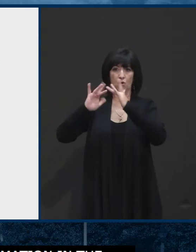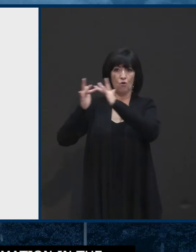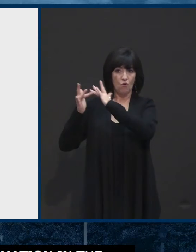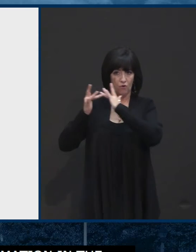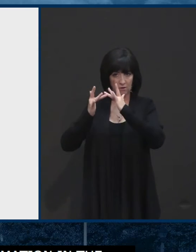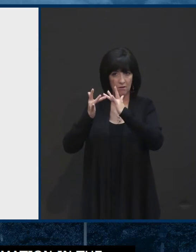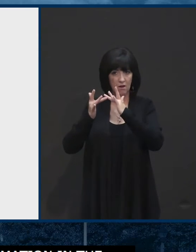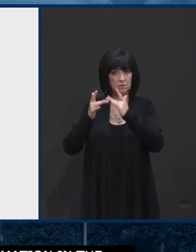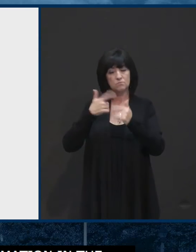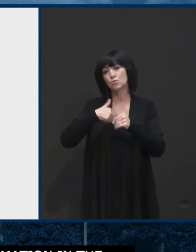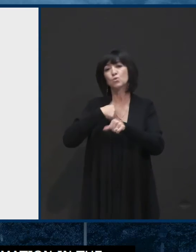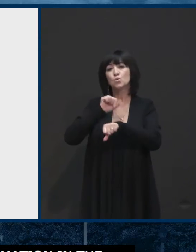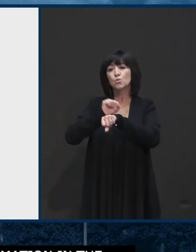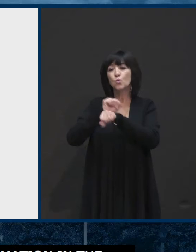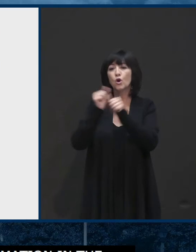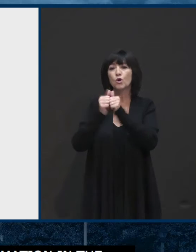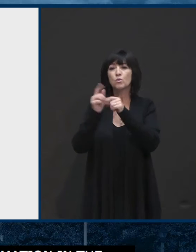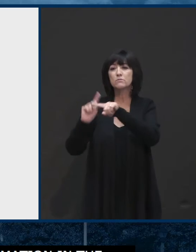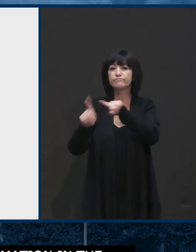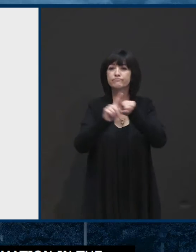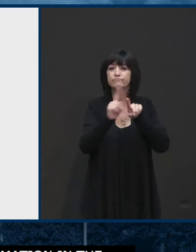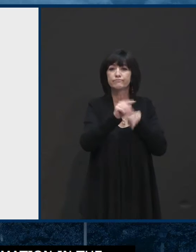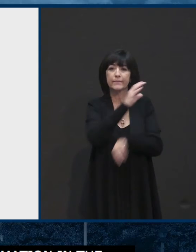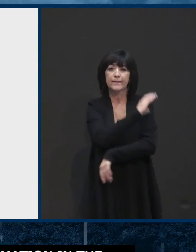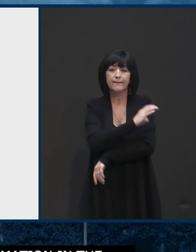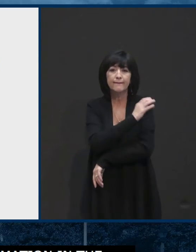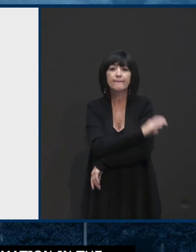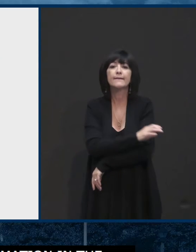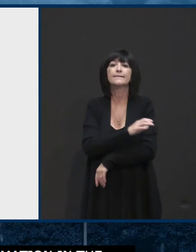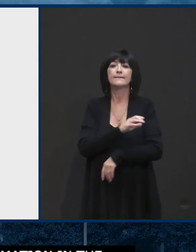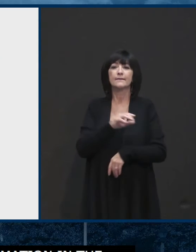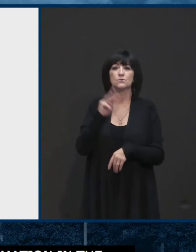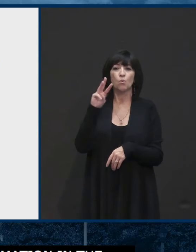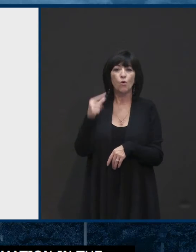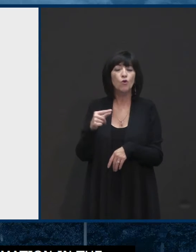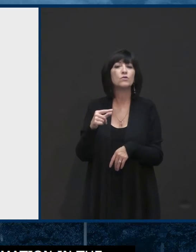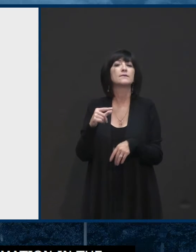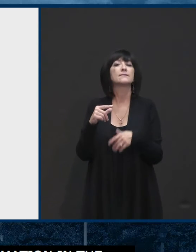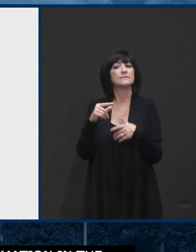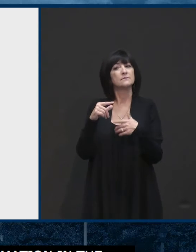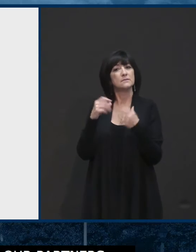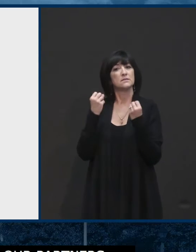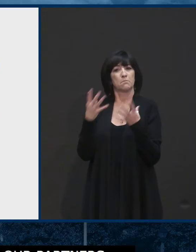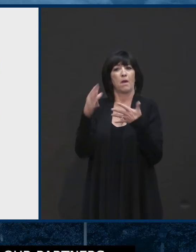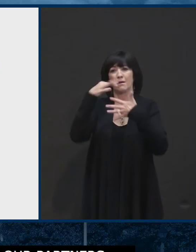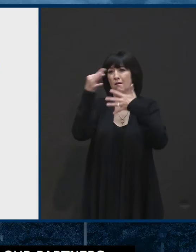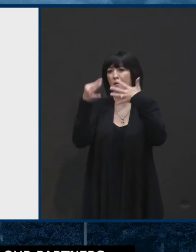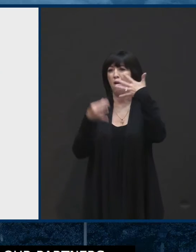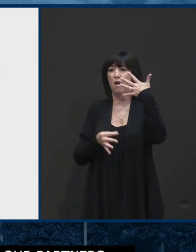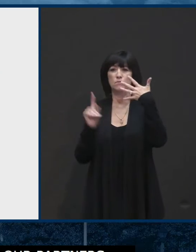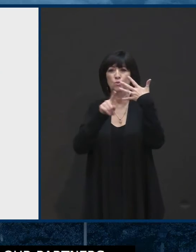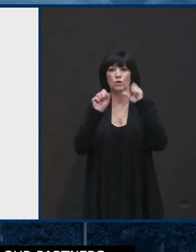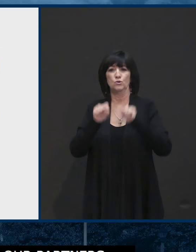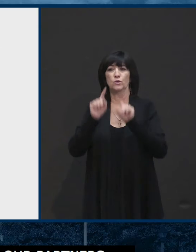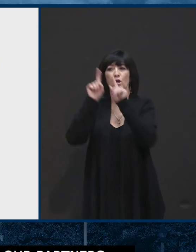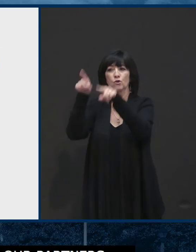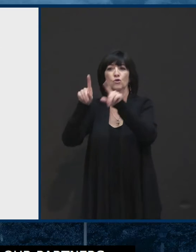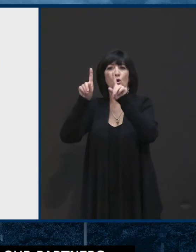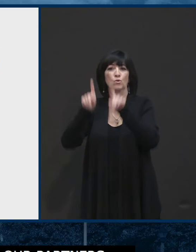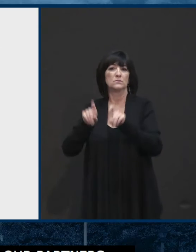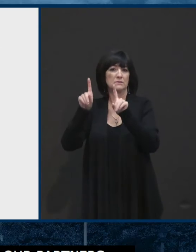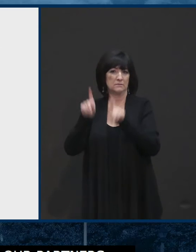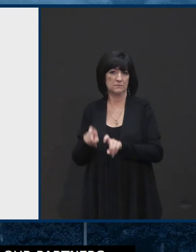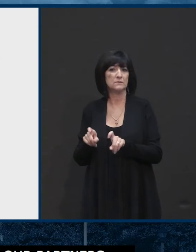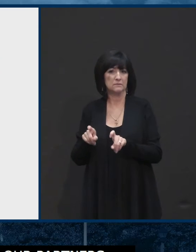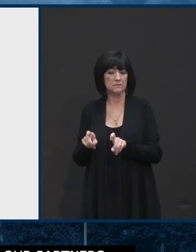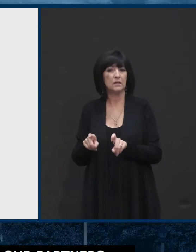of the the federally qualified healthcare centers as well. There are a lot of options to get tested, so you